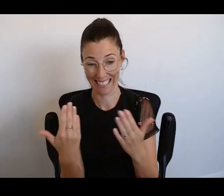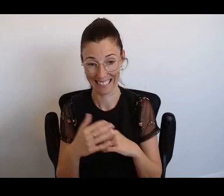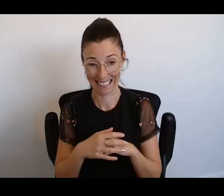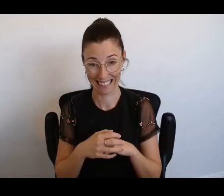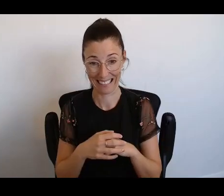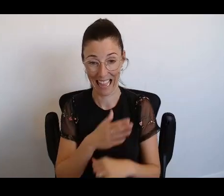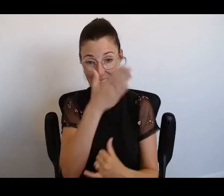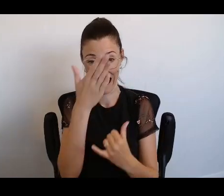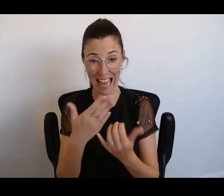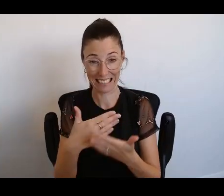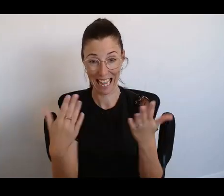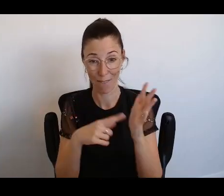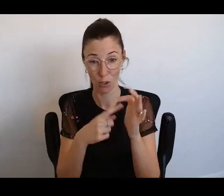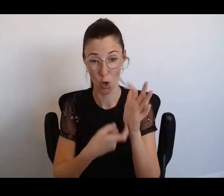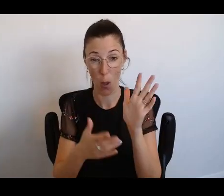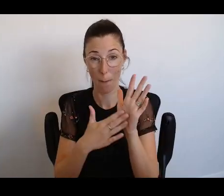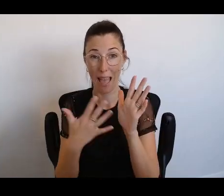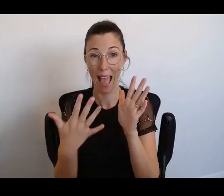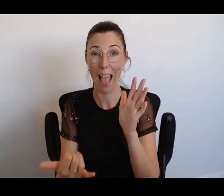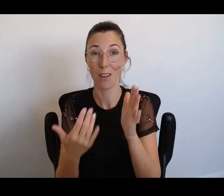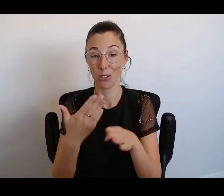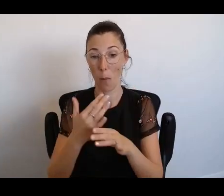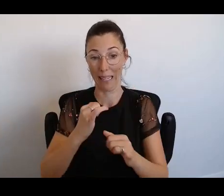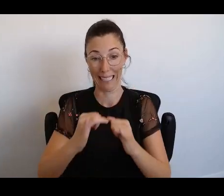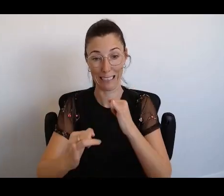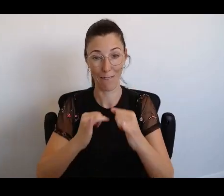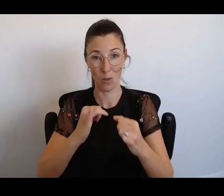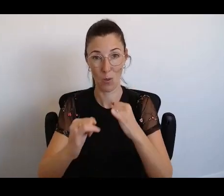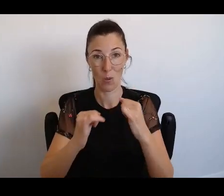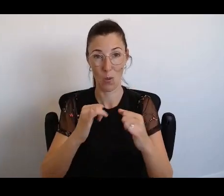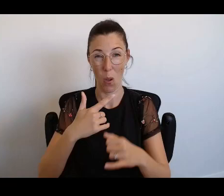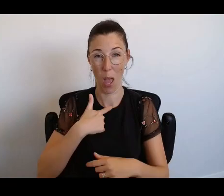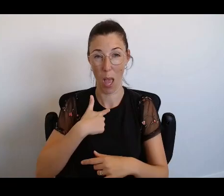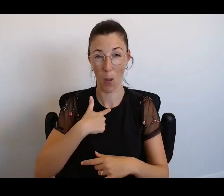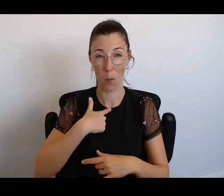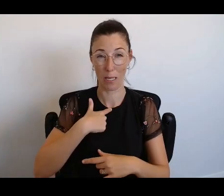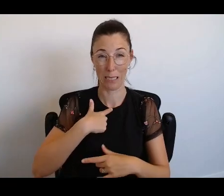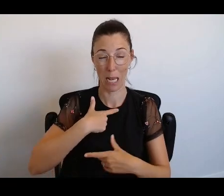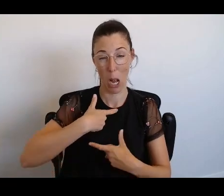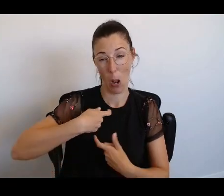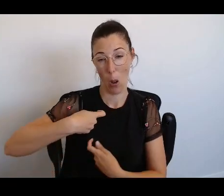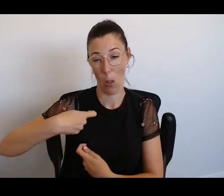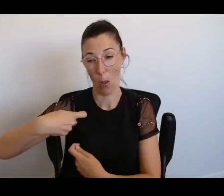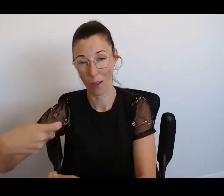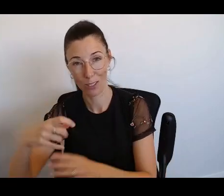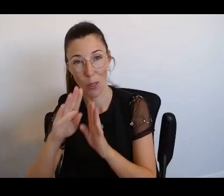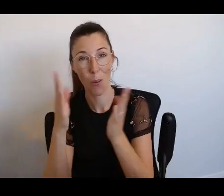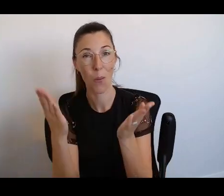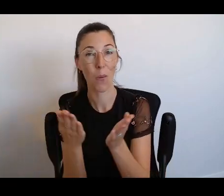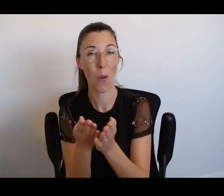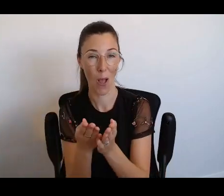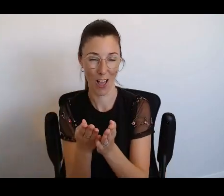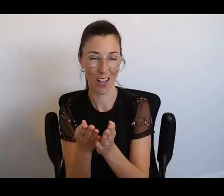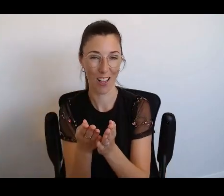of term, and I was seduced into the world of galleries and have been